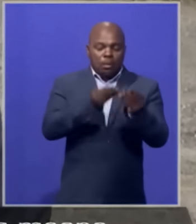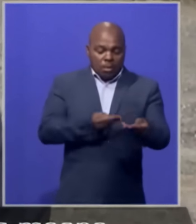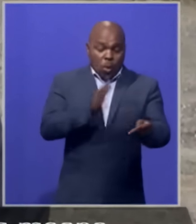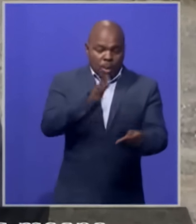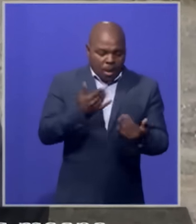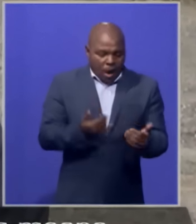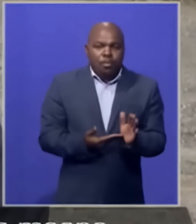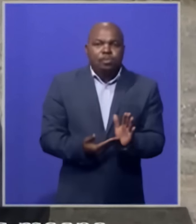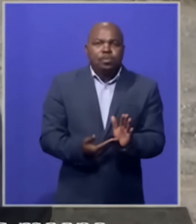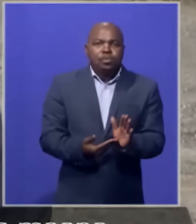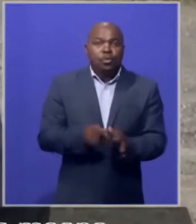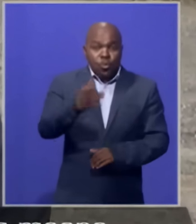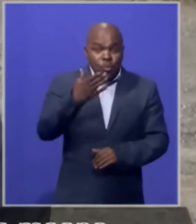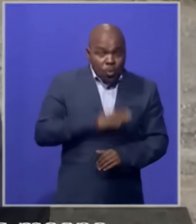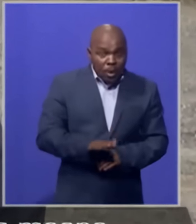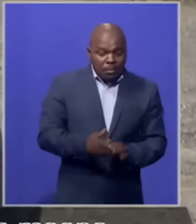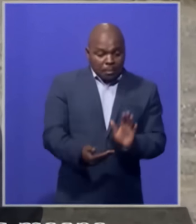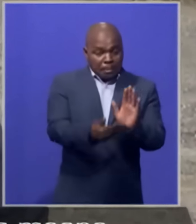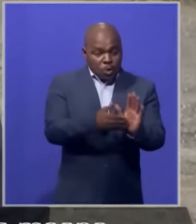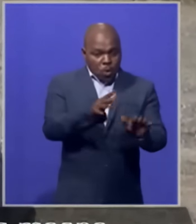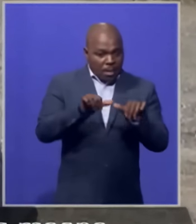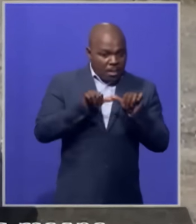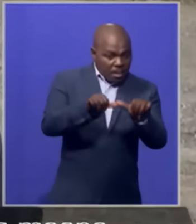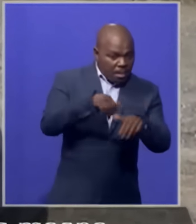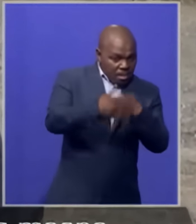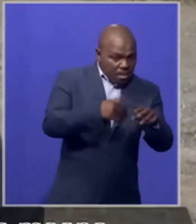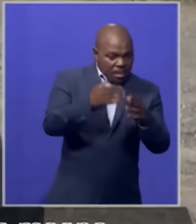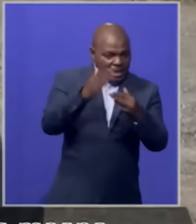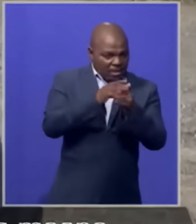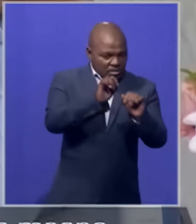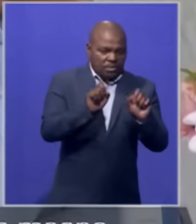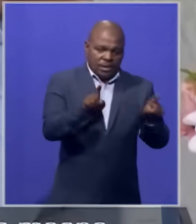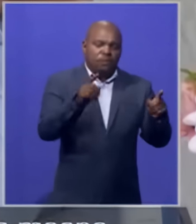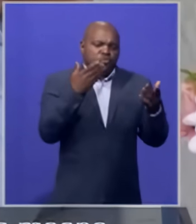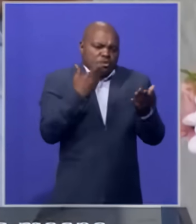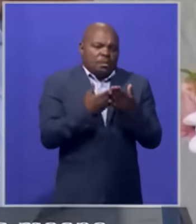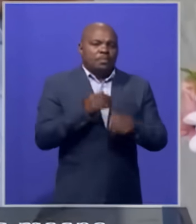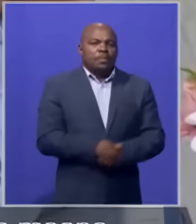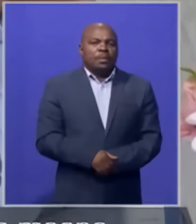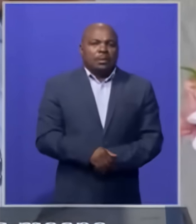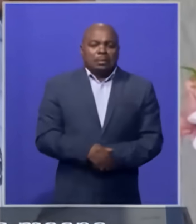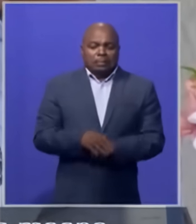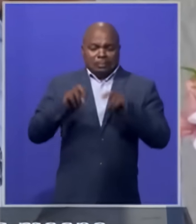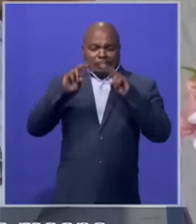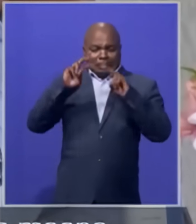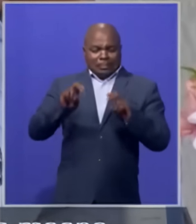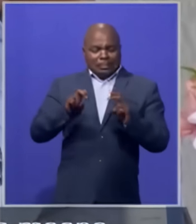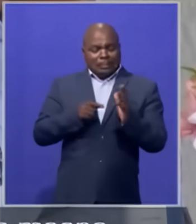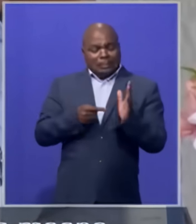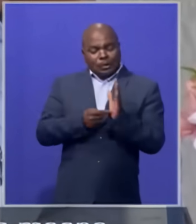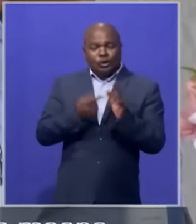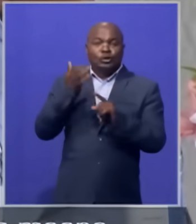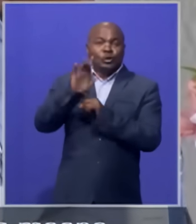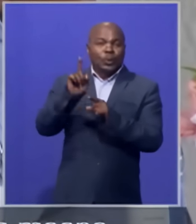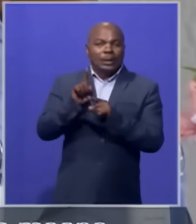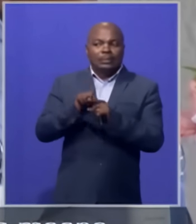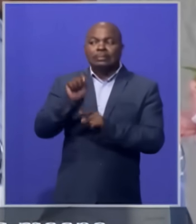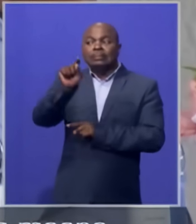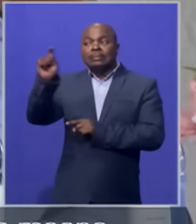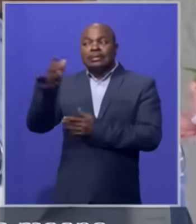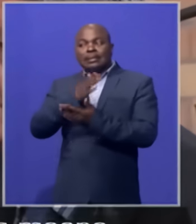teng mme ha ba e batla report ena ba batlang ho tswela pele ka di-case tsa bona ba tla e fumana. Diphuputso di boetse di bontsha hore hona le merafo